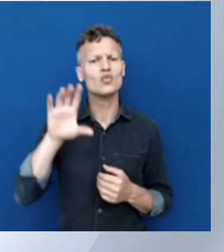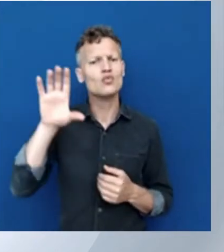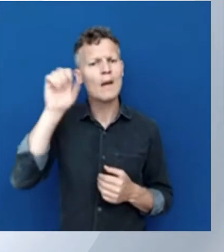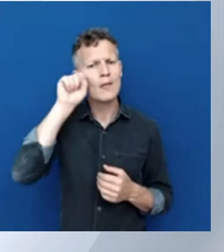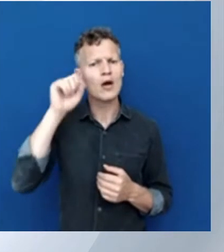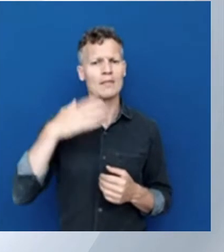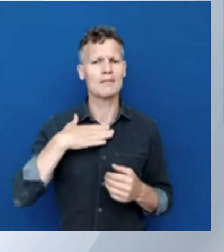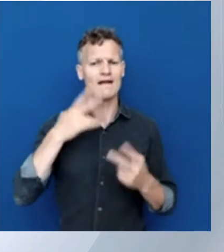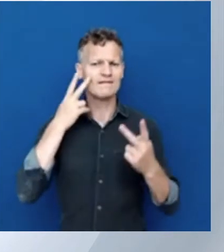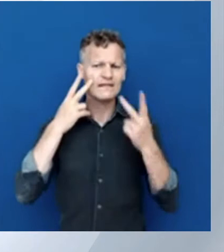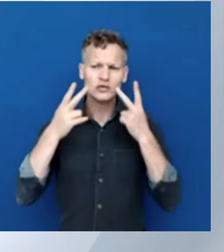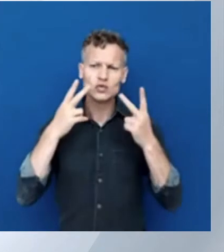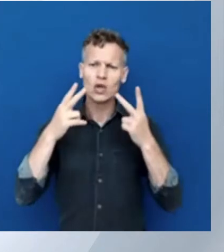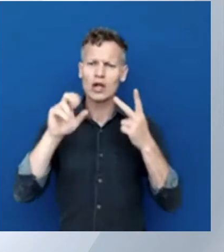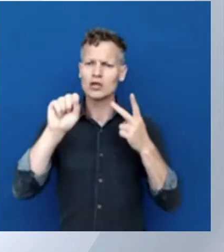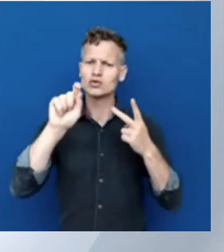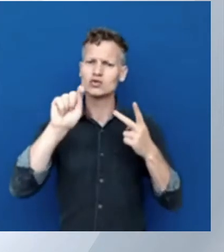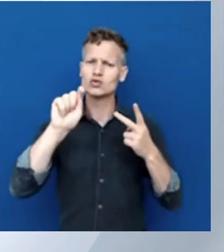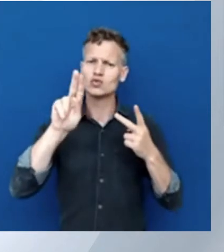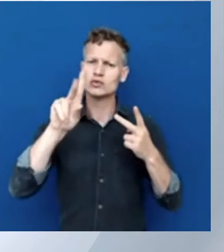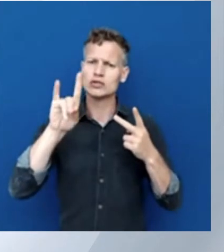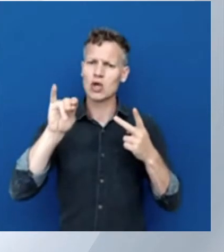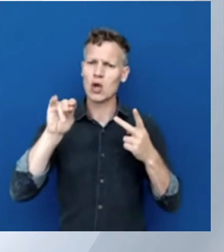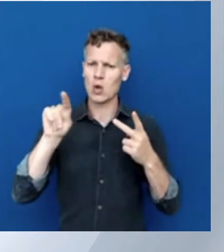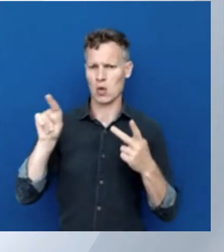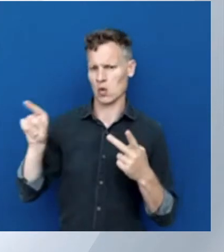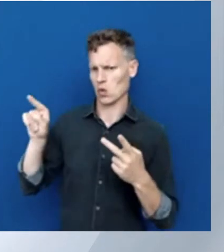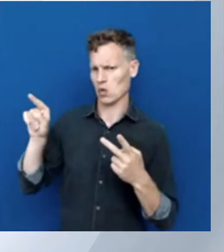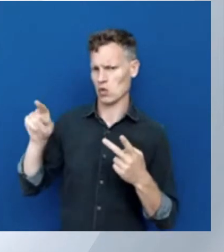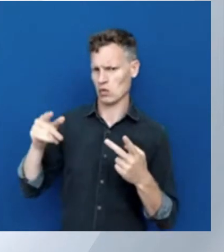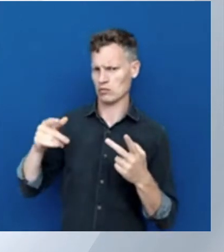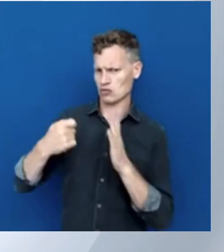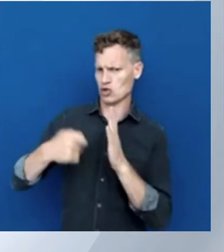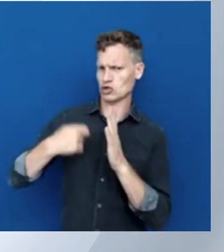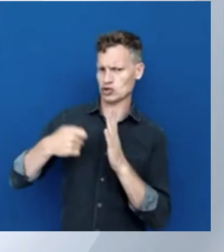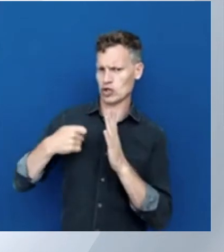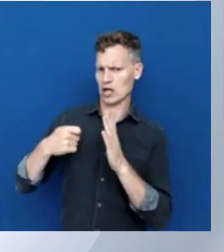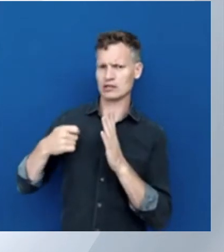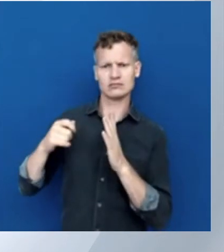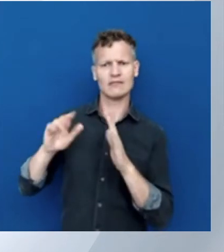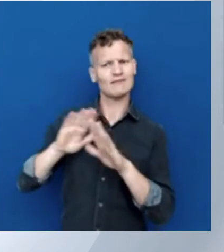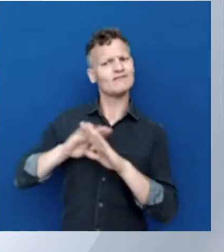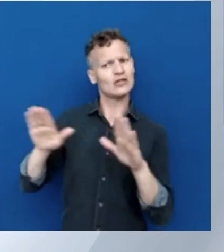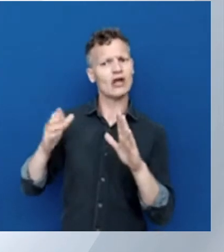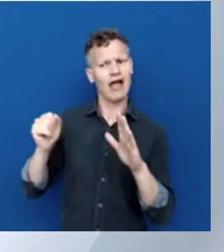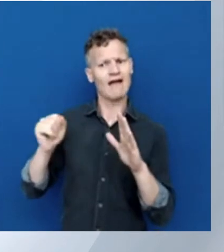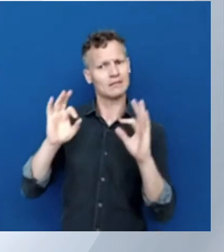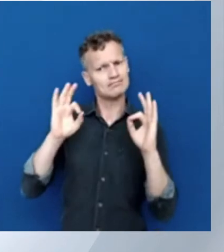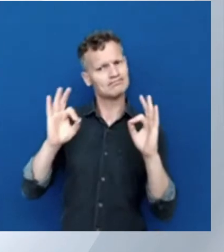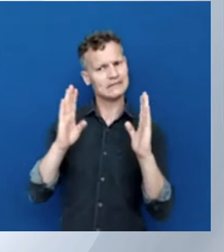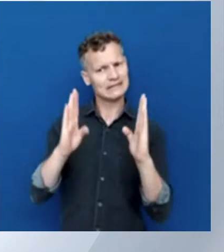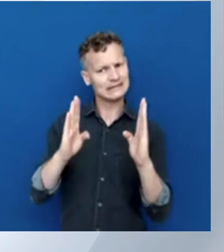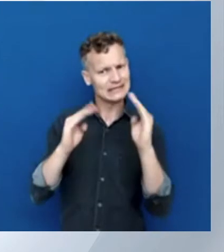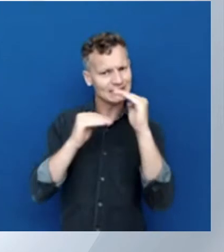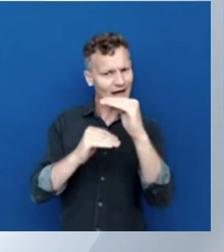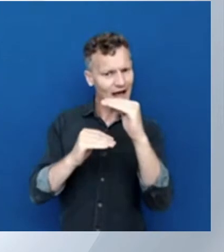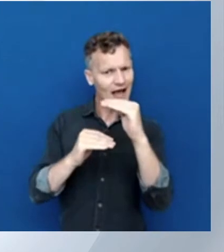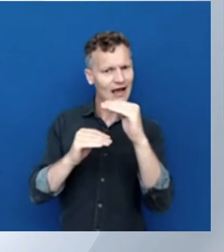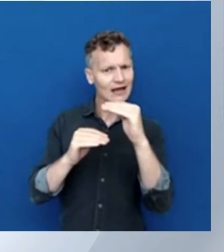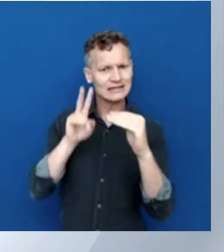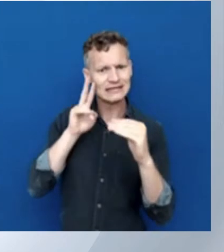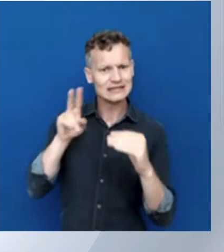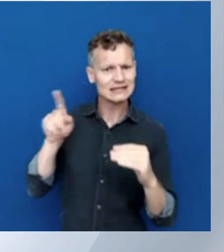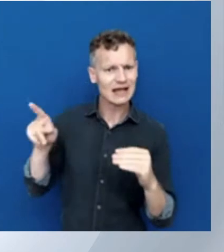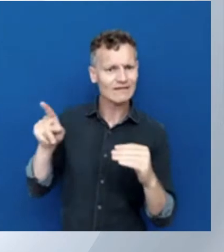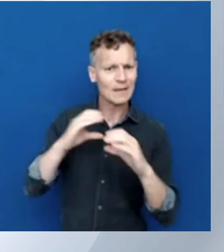on my project, I've already kind of defined my, let's go show you that, my YAML pipeline here. There's